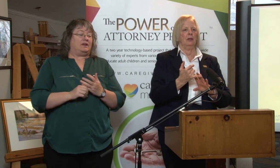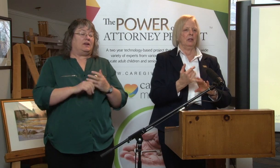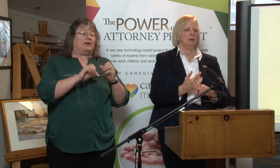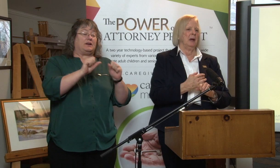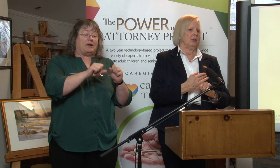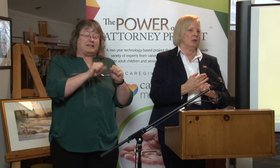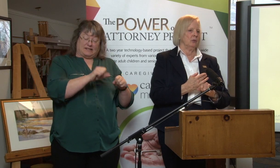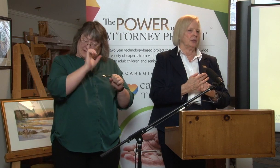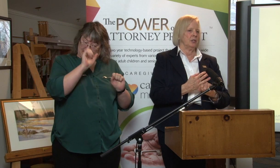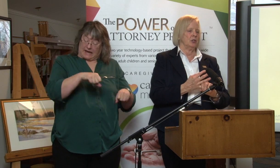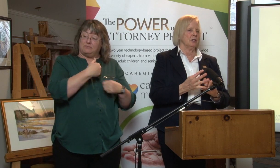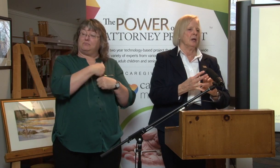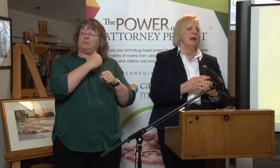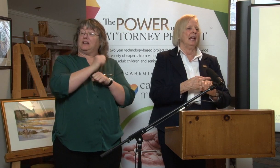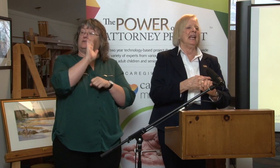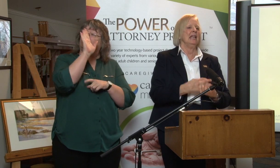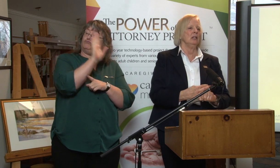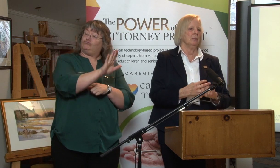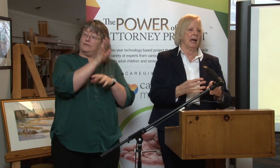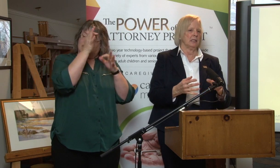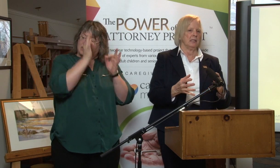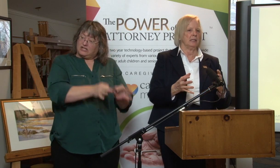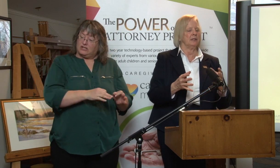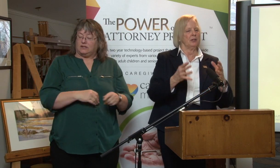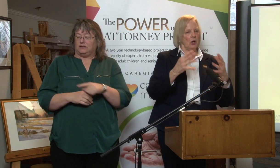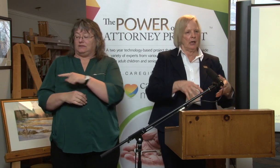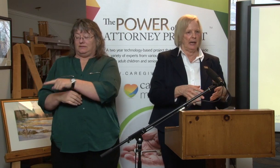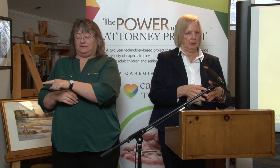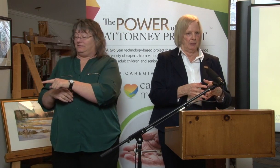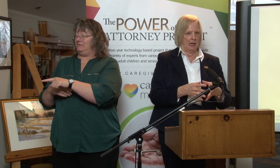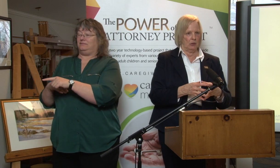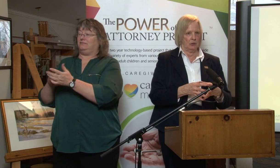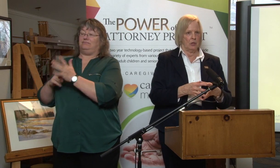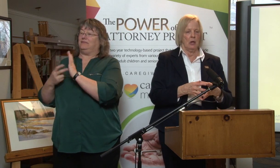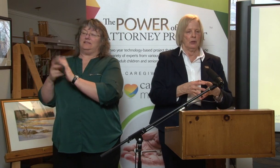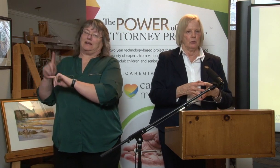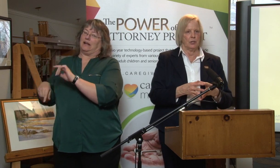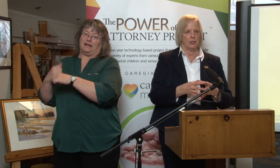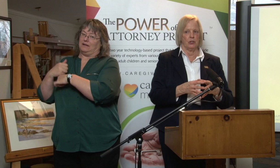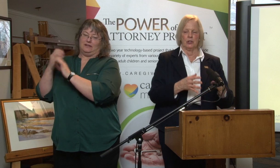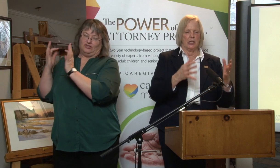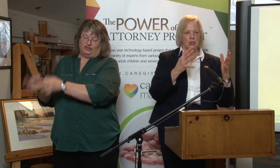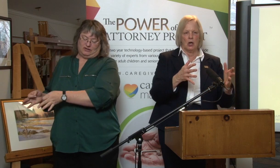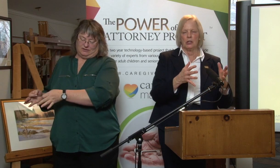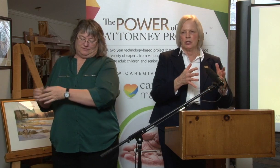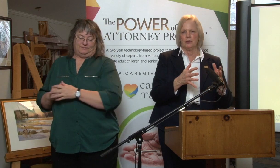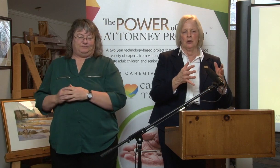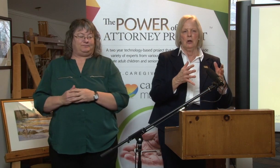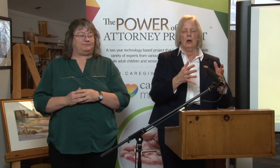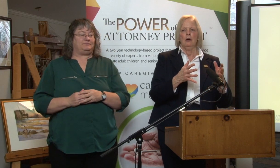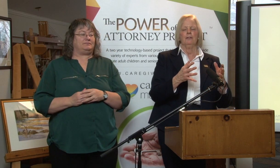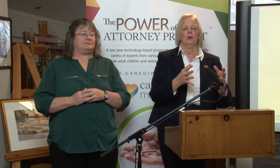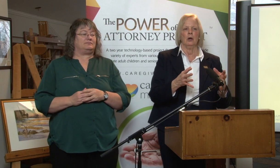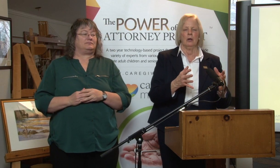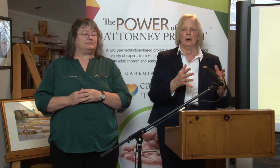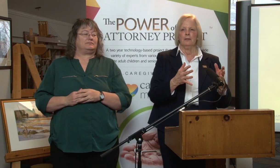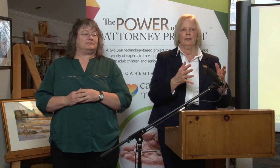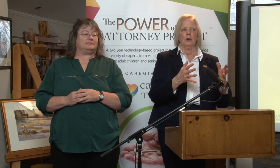have the ability to make their own decisions? And incapacity says they're not able to make those decisions. And it's not just for